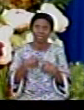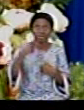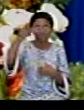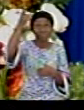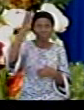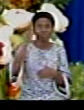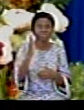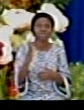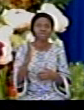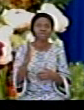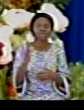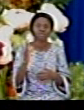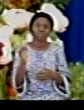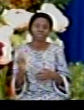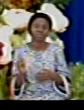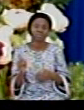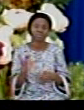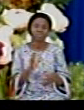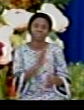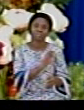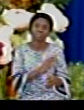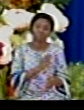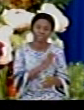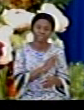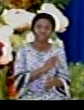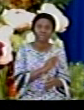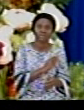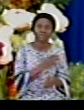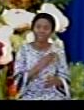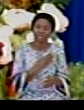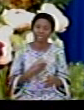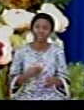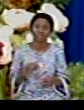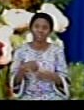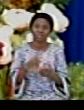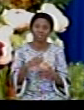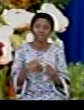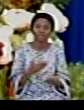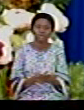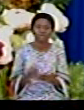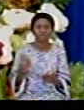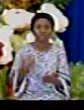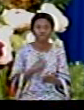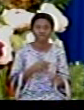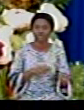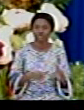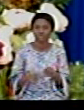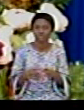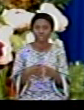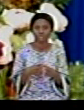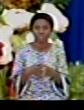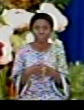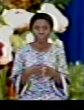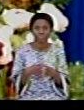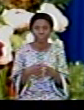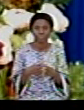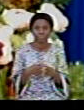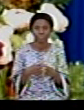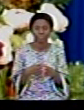more glorious in all we do. There be no decline, there